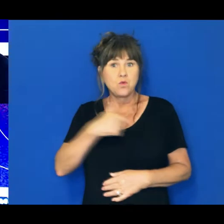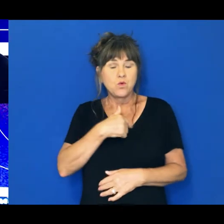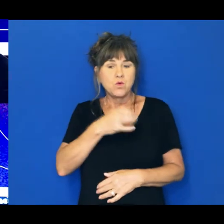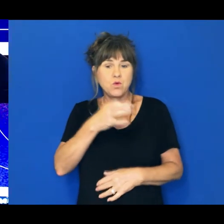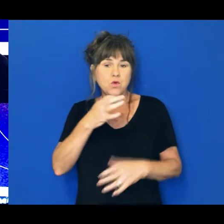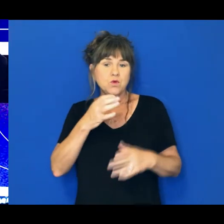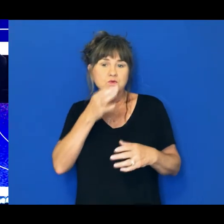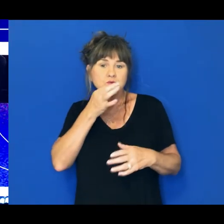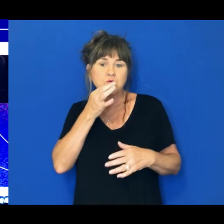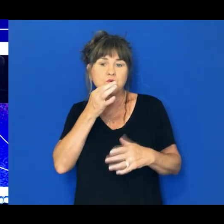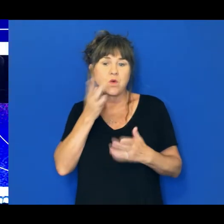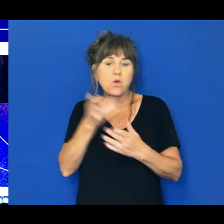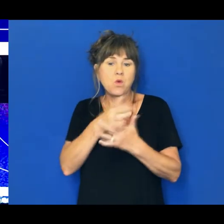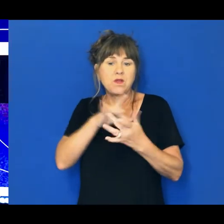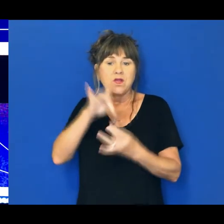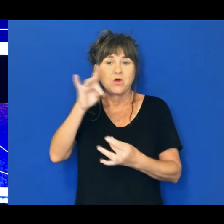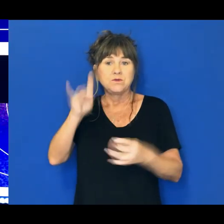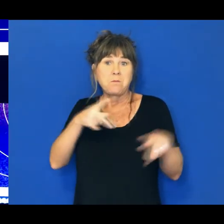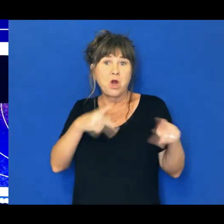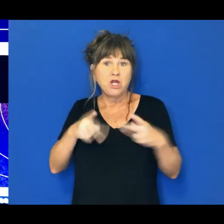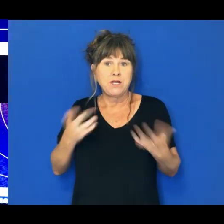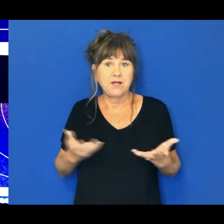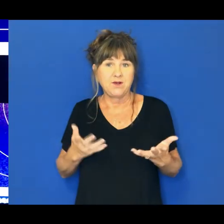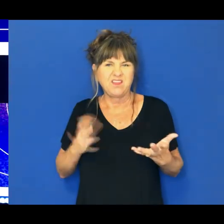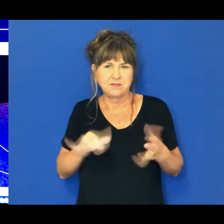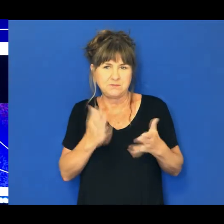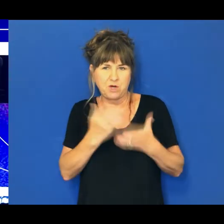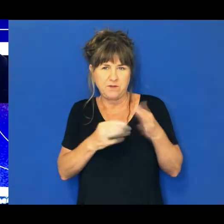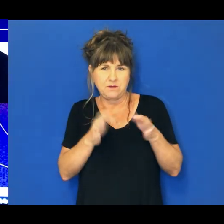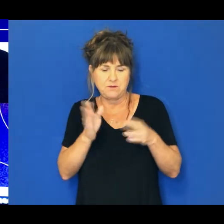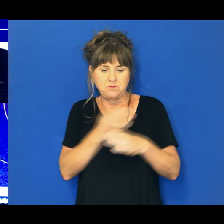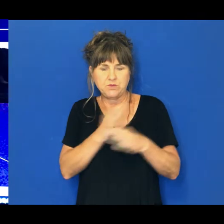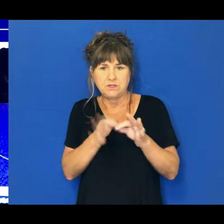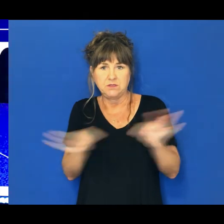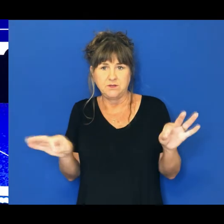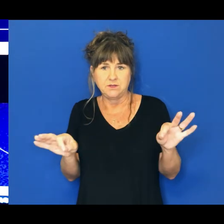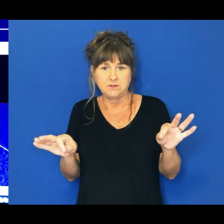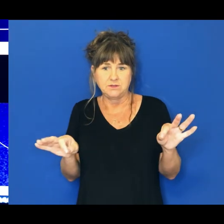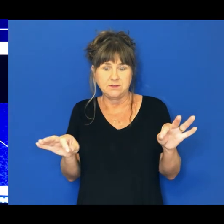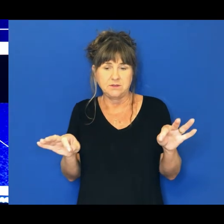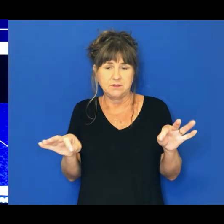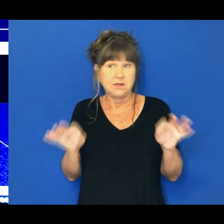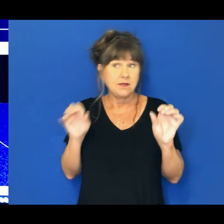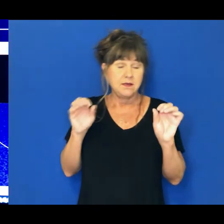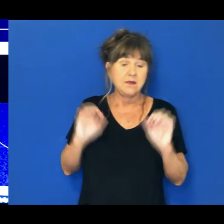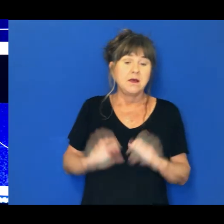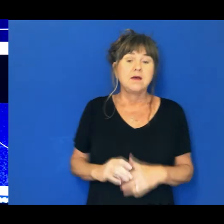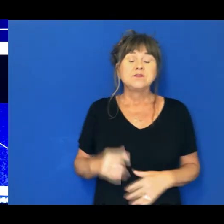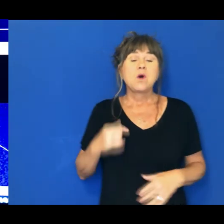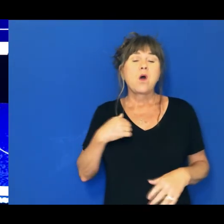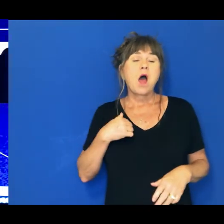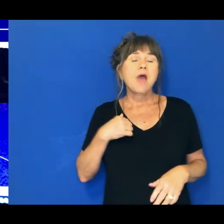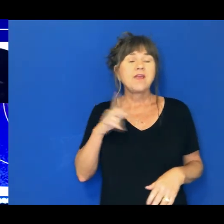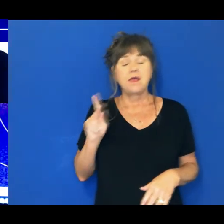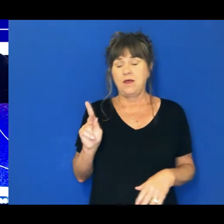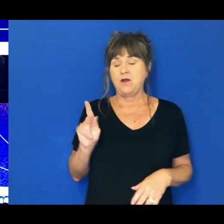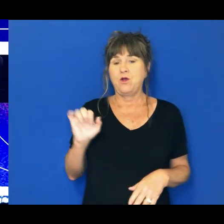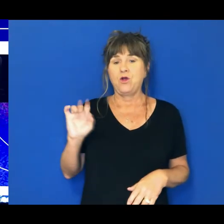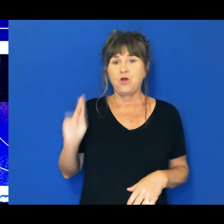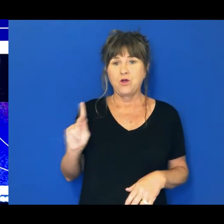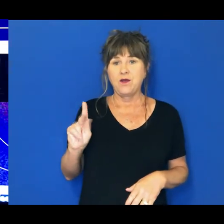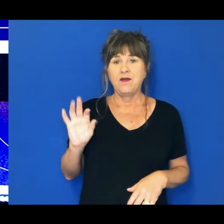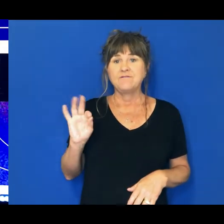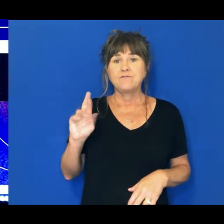have a Holy Ghost party up in here. Can I get a witness? And here's what I think. Here's what I believe. I don't know this. I'm just thinking this. That